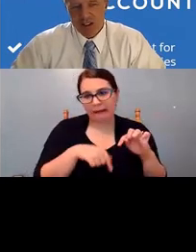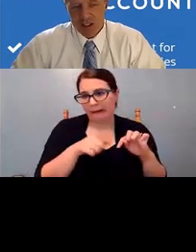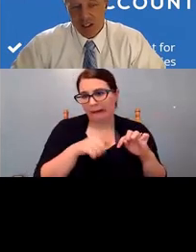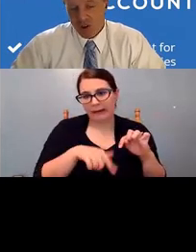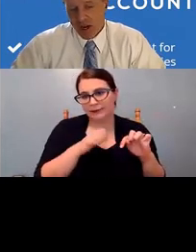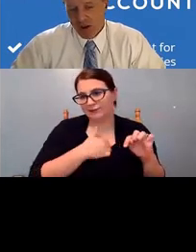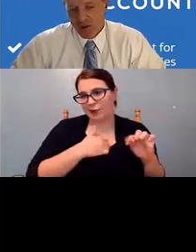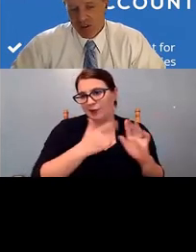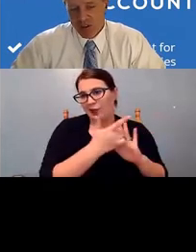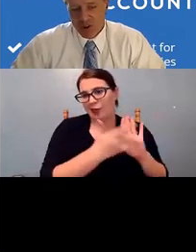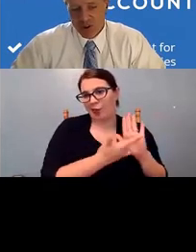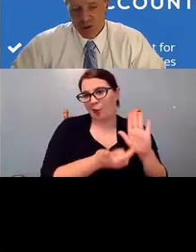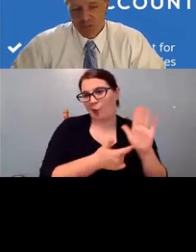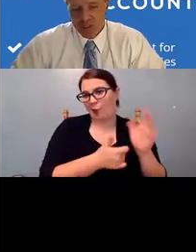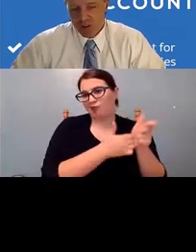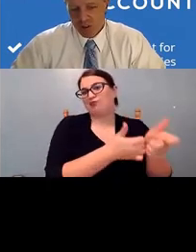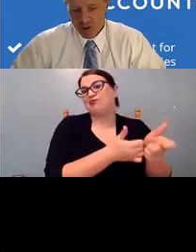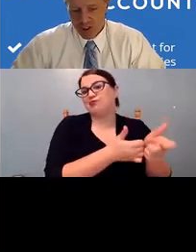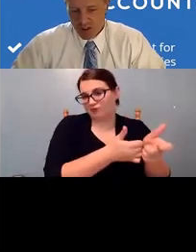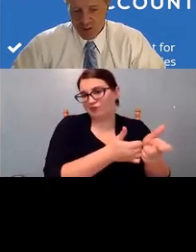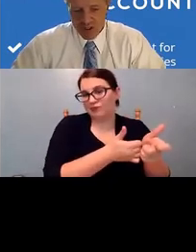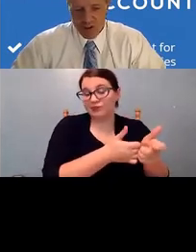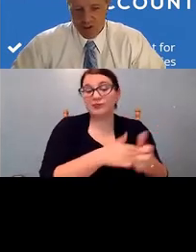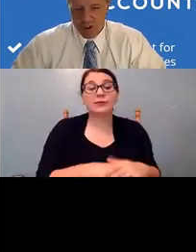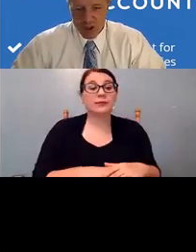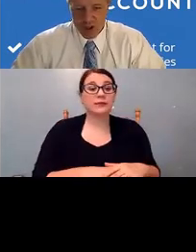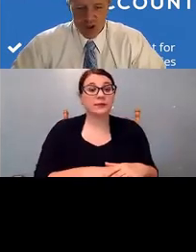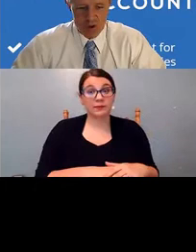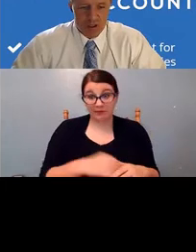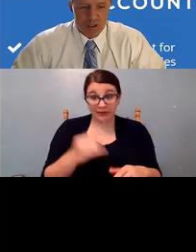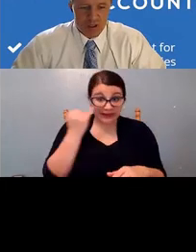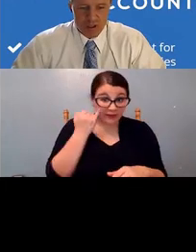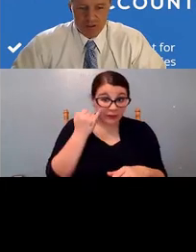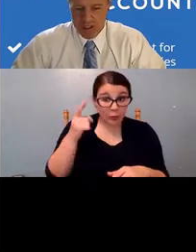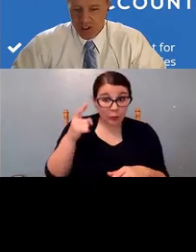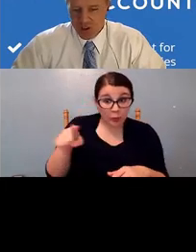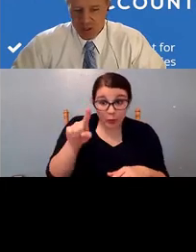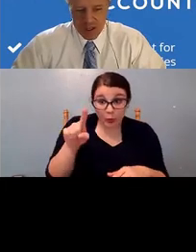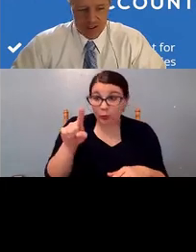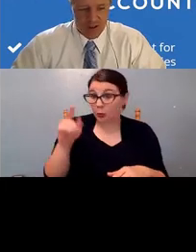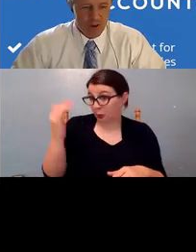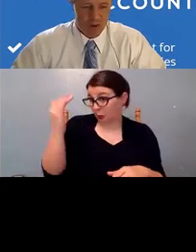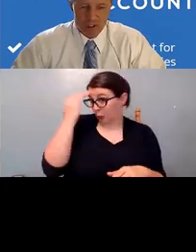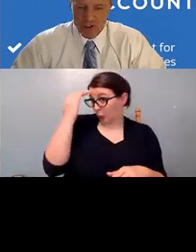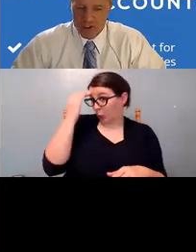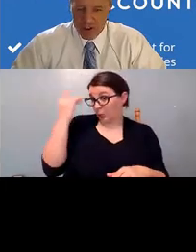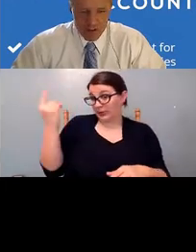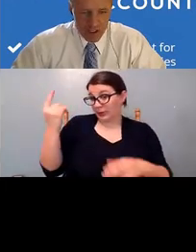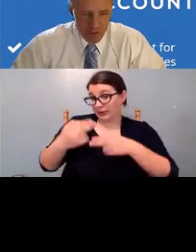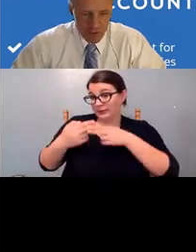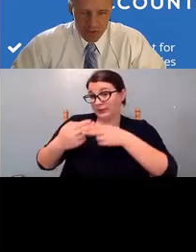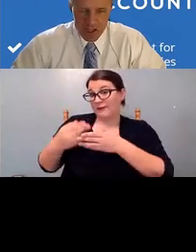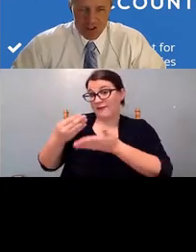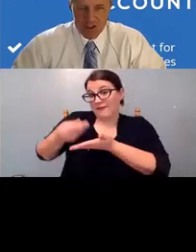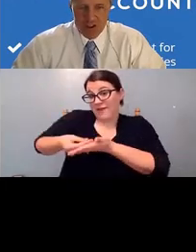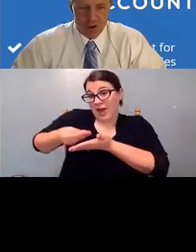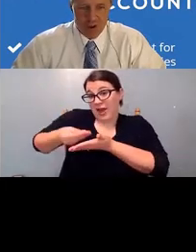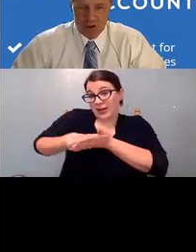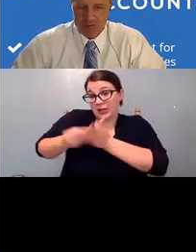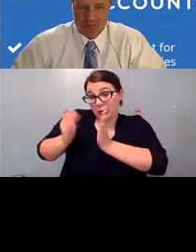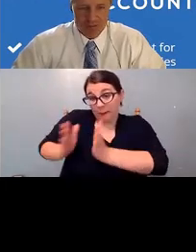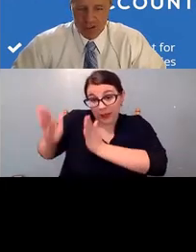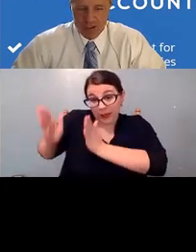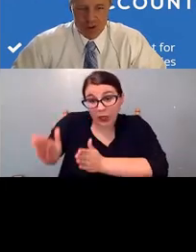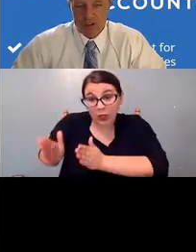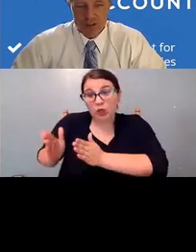law. If you happen to be associated with or know a financial planner or registered investment advisor,